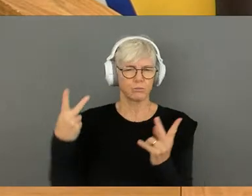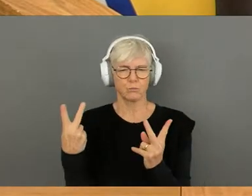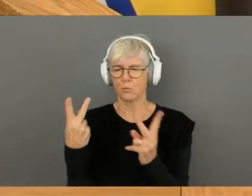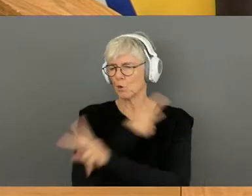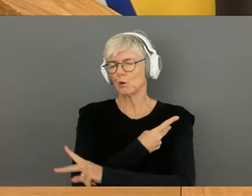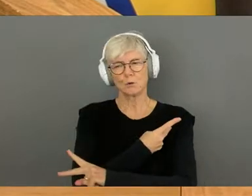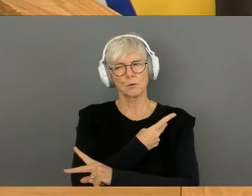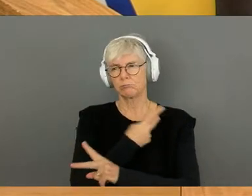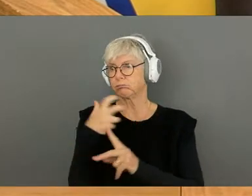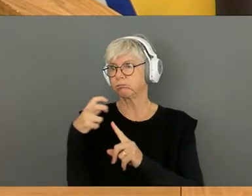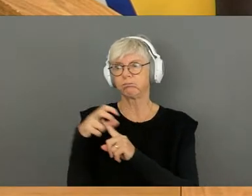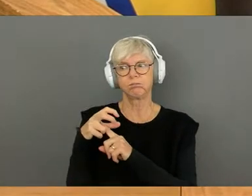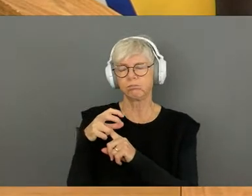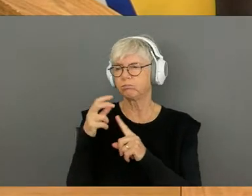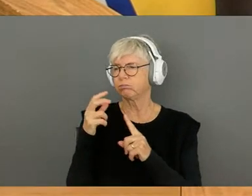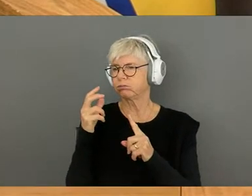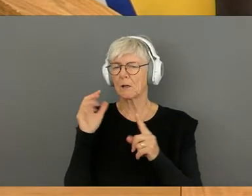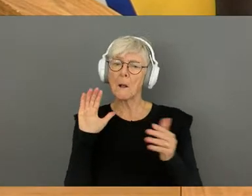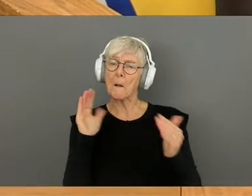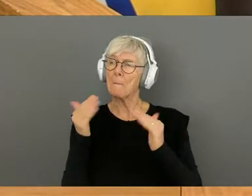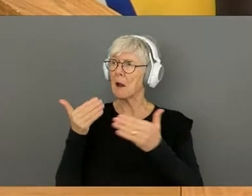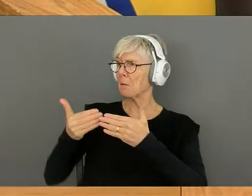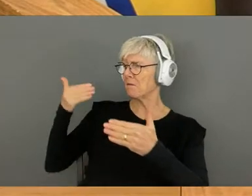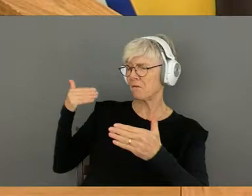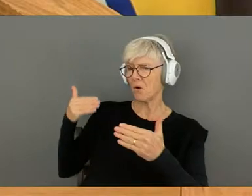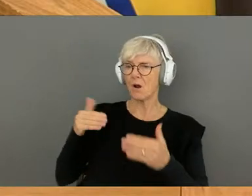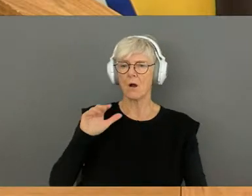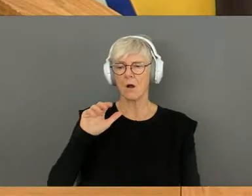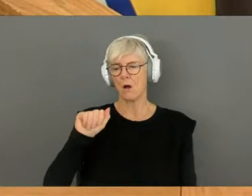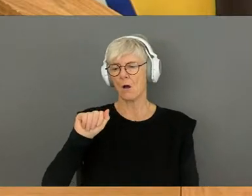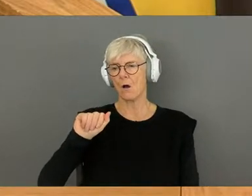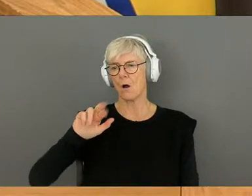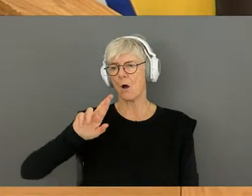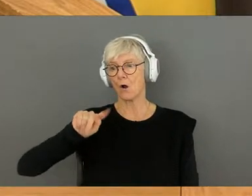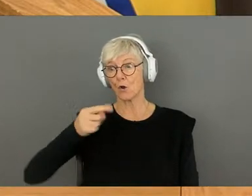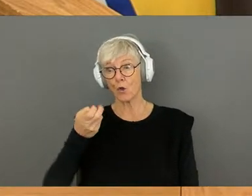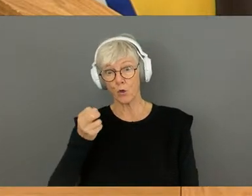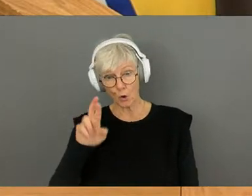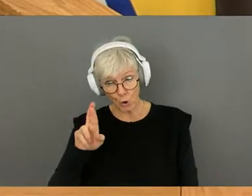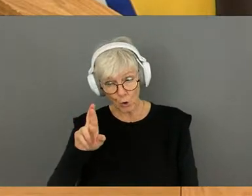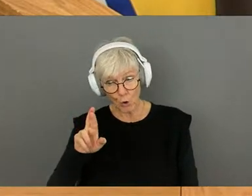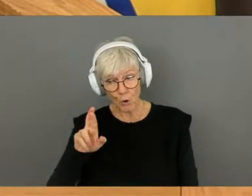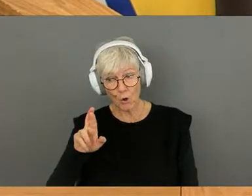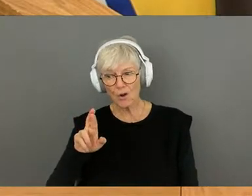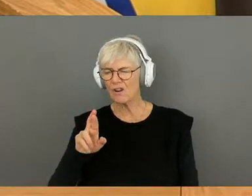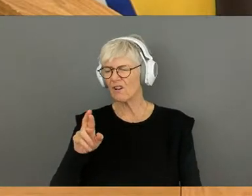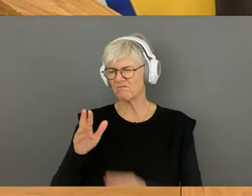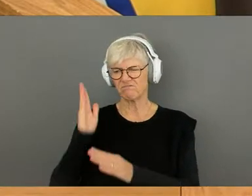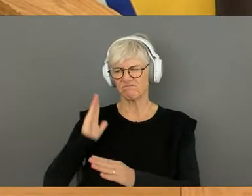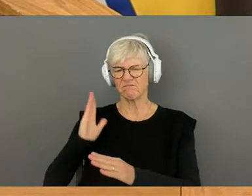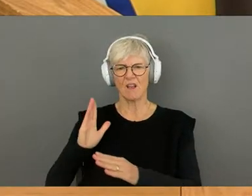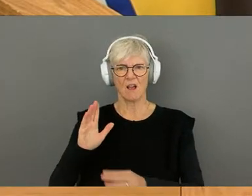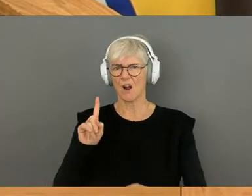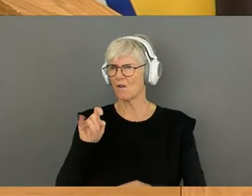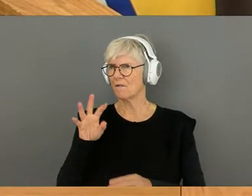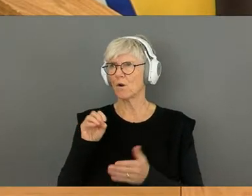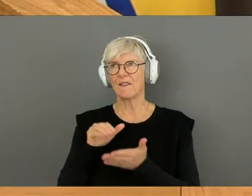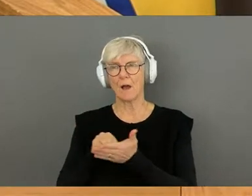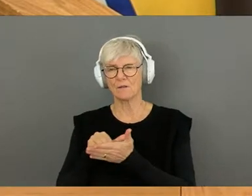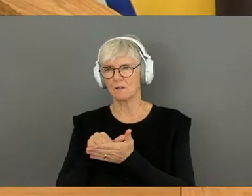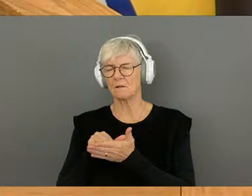by comparison of other storms, I think Arthur was around 140,000. That was several years ago. Post-tropical storm Arthur was